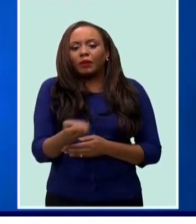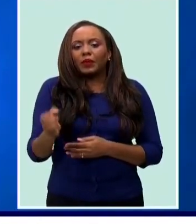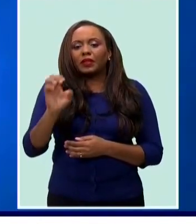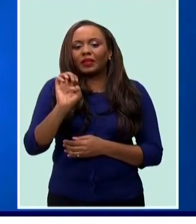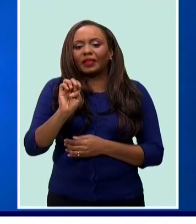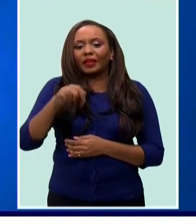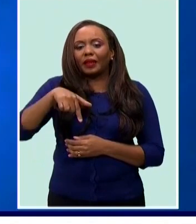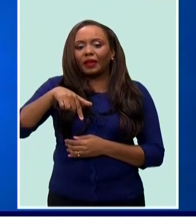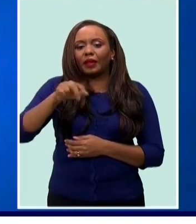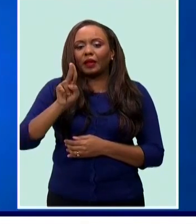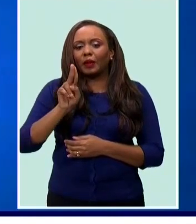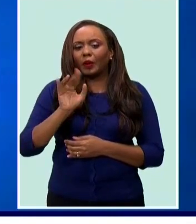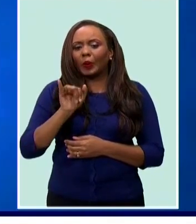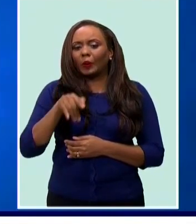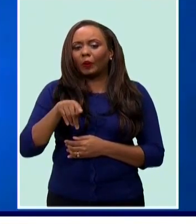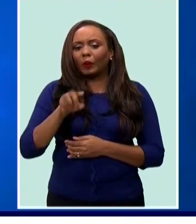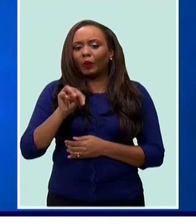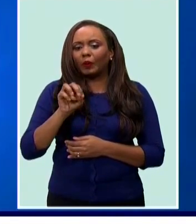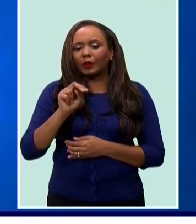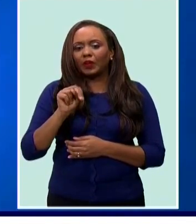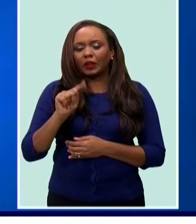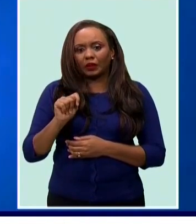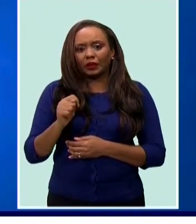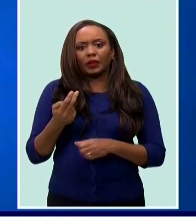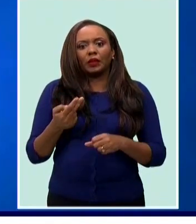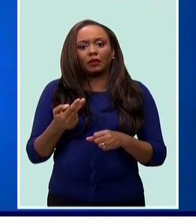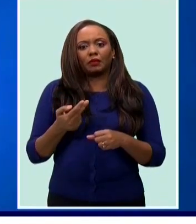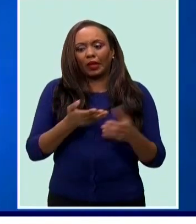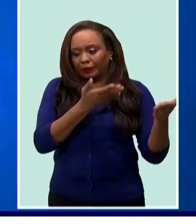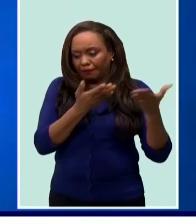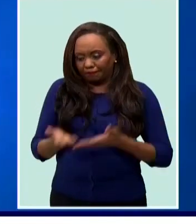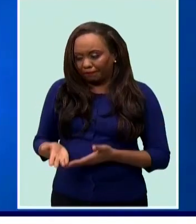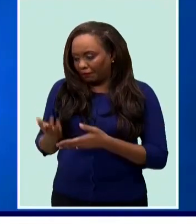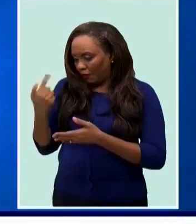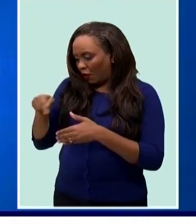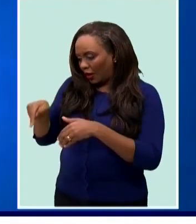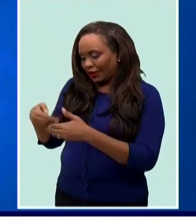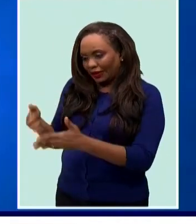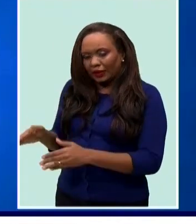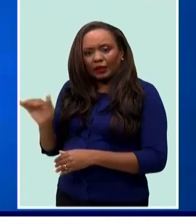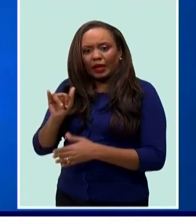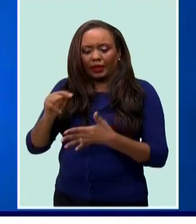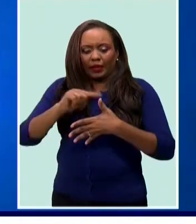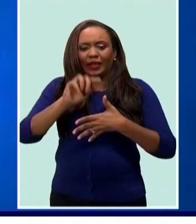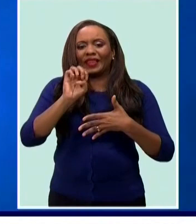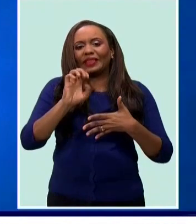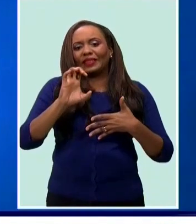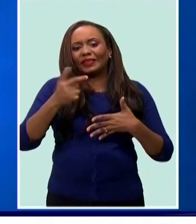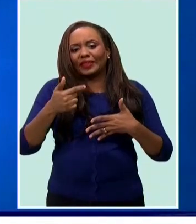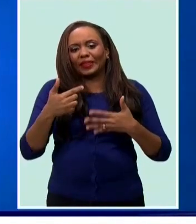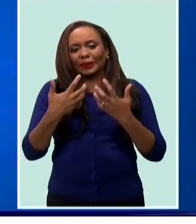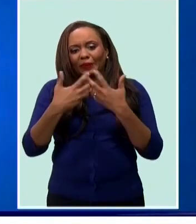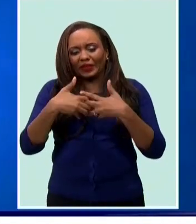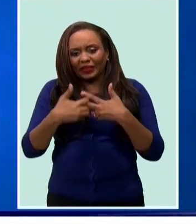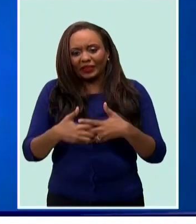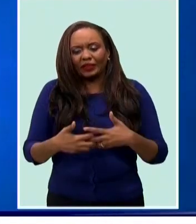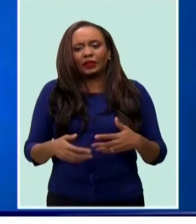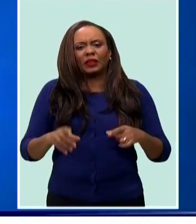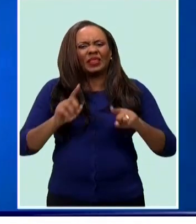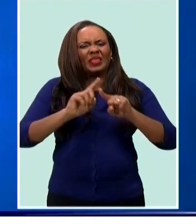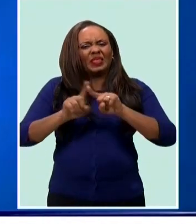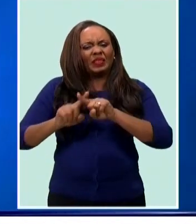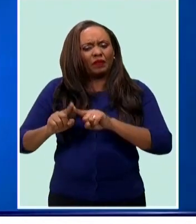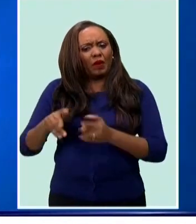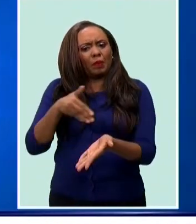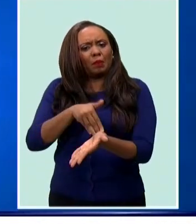We've also ordered a number of equipment as well to come on stream, including, let's say, ECG machines, defibrillators, the most up-to-date medical